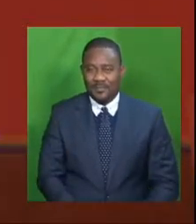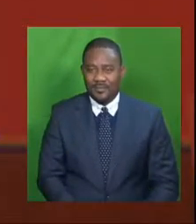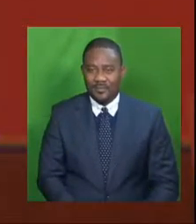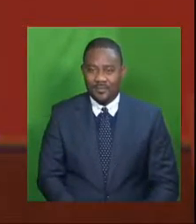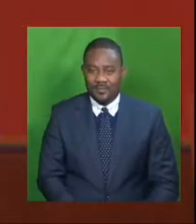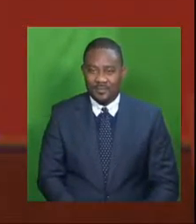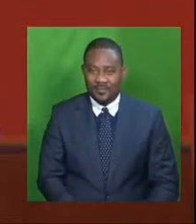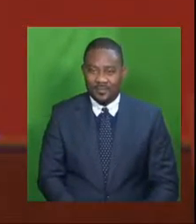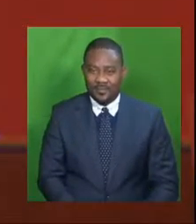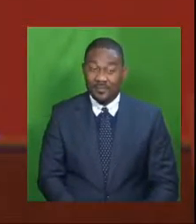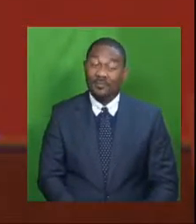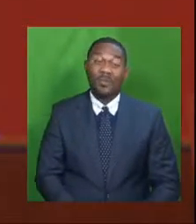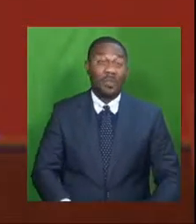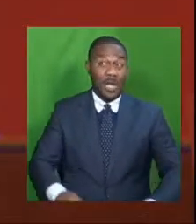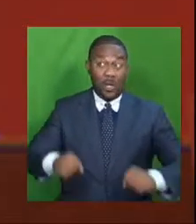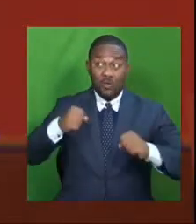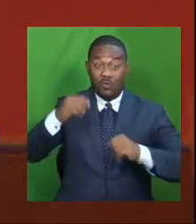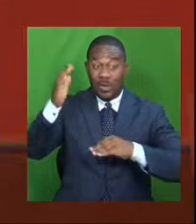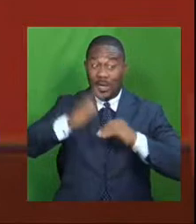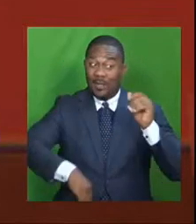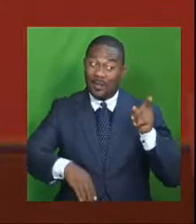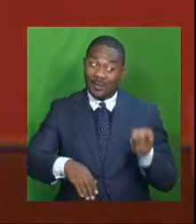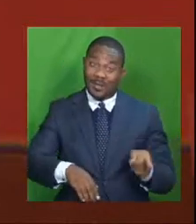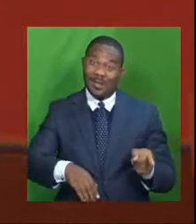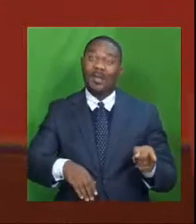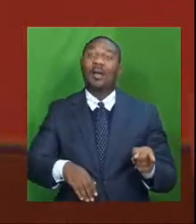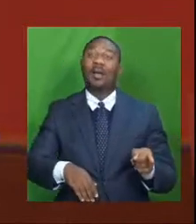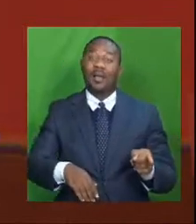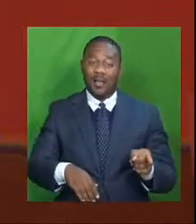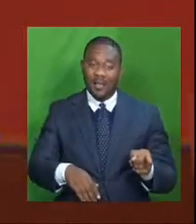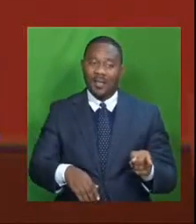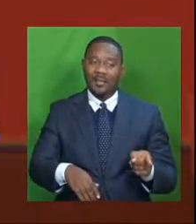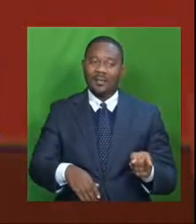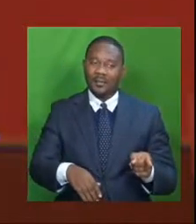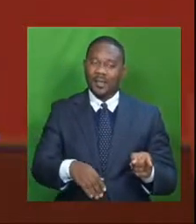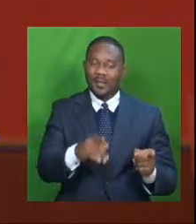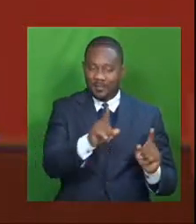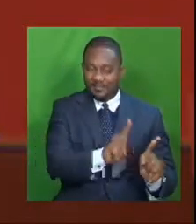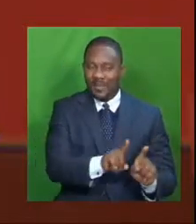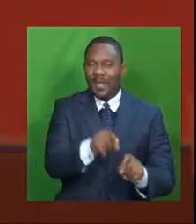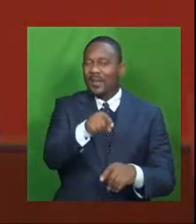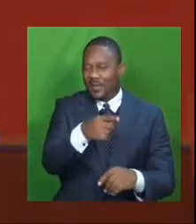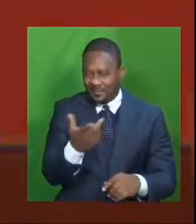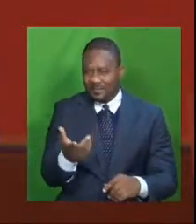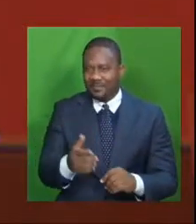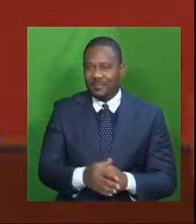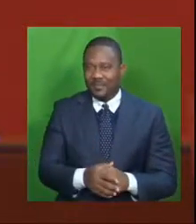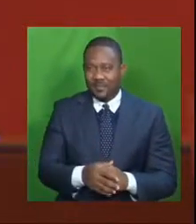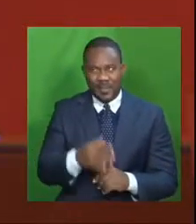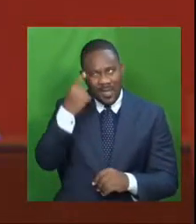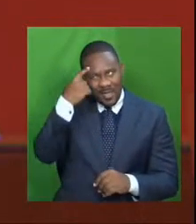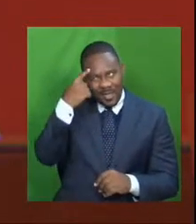is the one you are stronger than that you always take to your in-laws' house. And so he's stronger